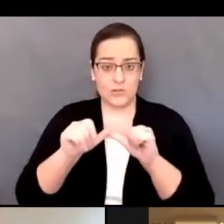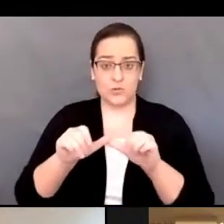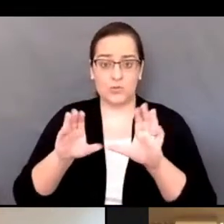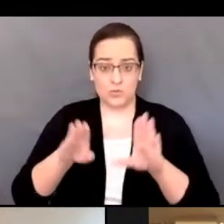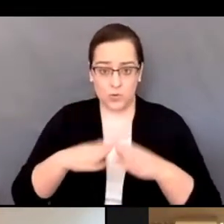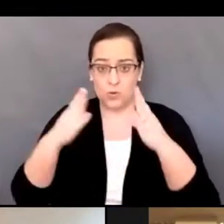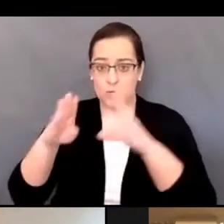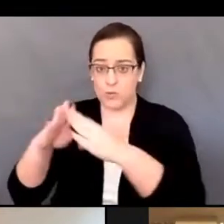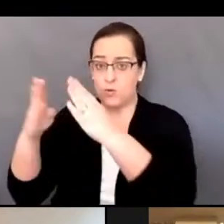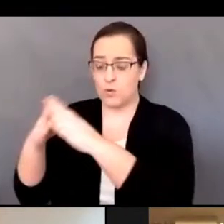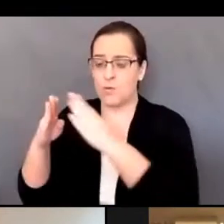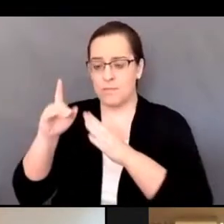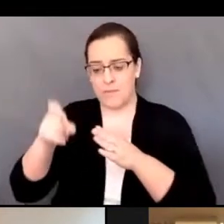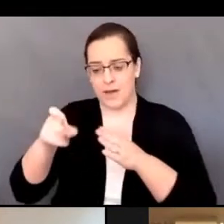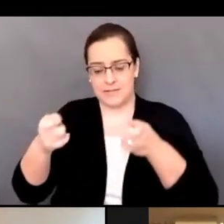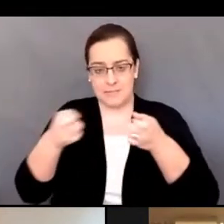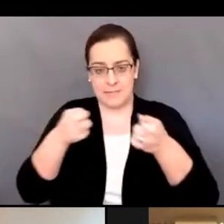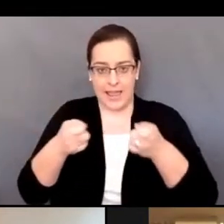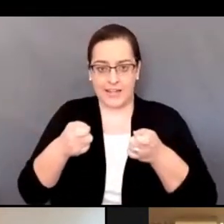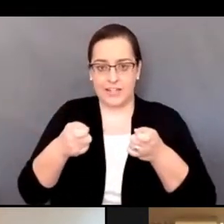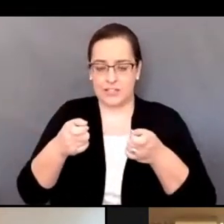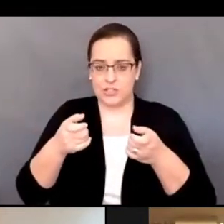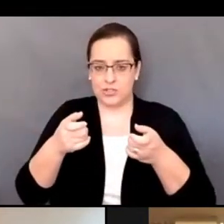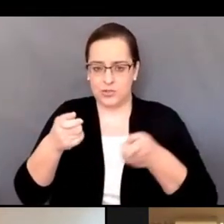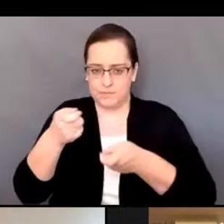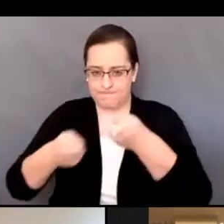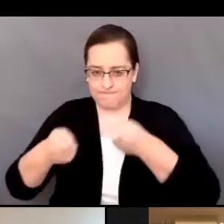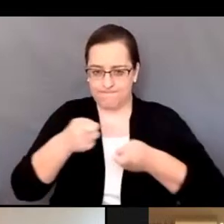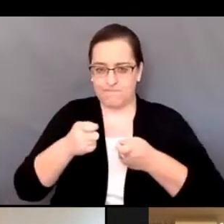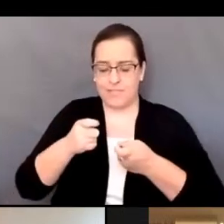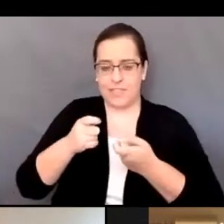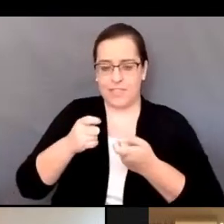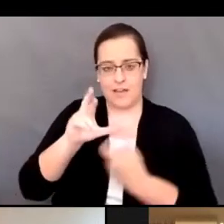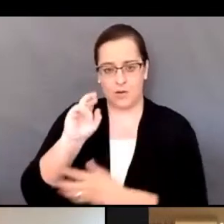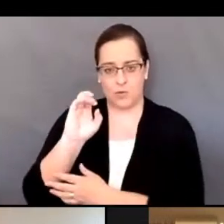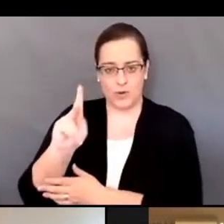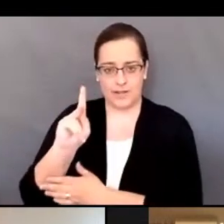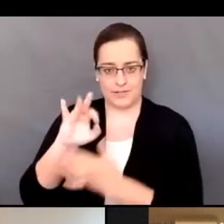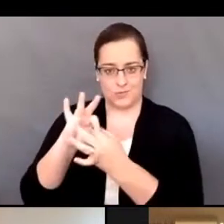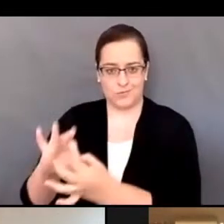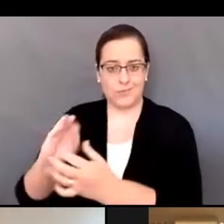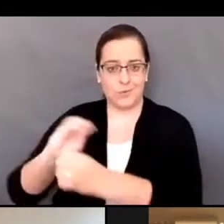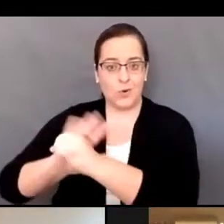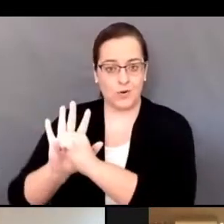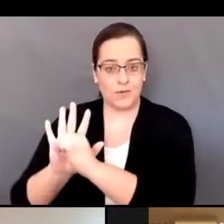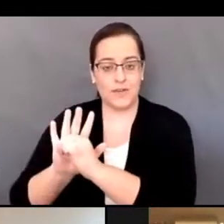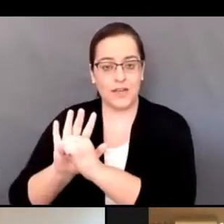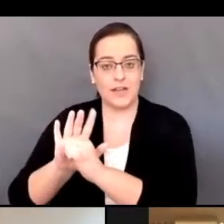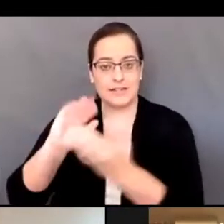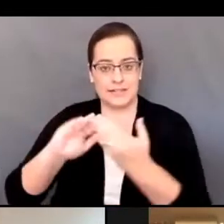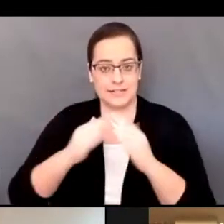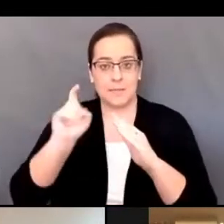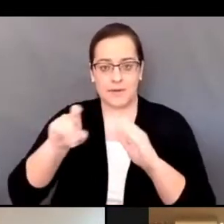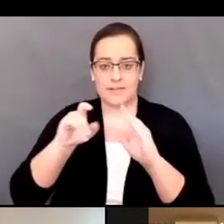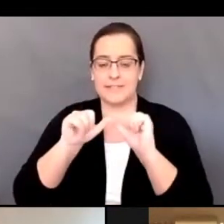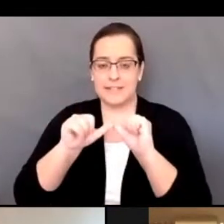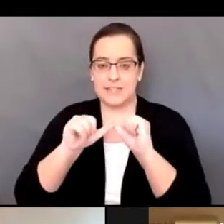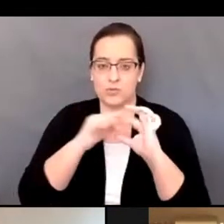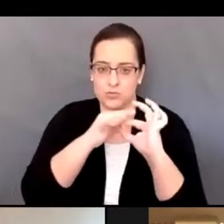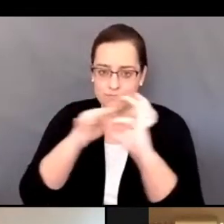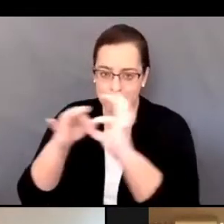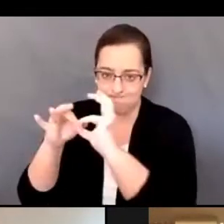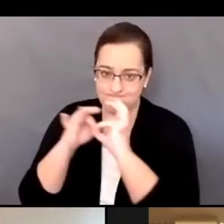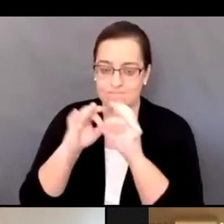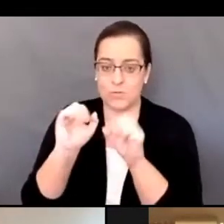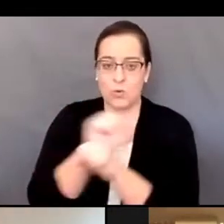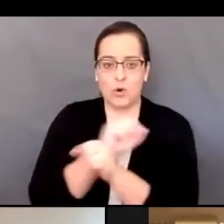we must manage the risks associated with COVID-19. Our city must continue to be united and working together as